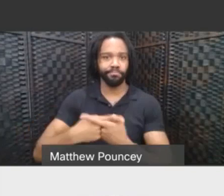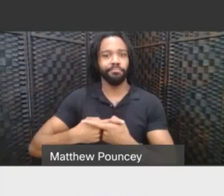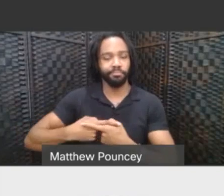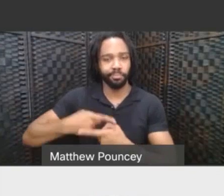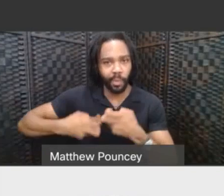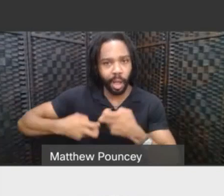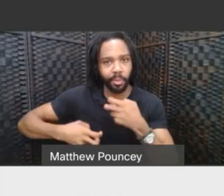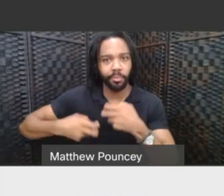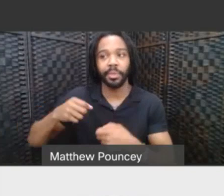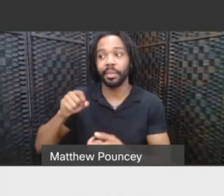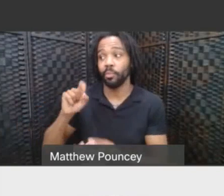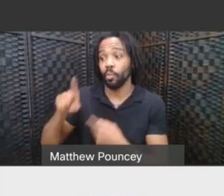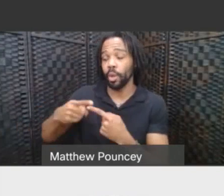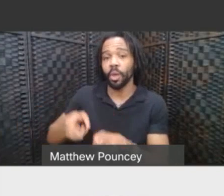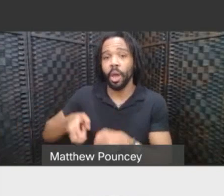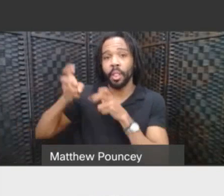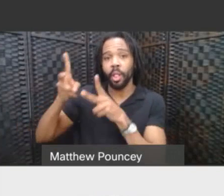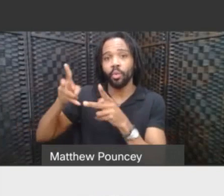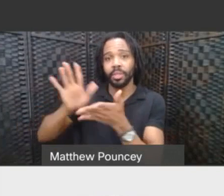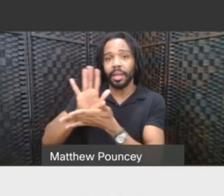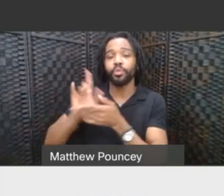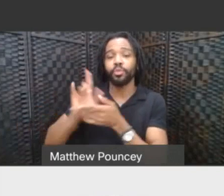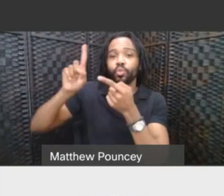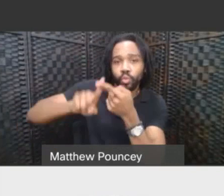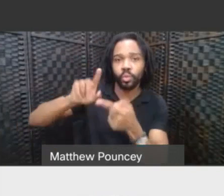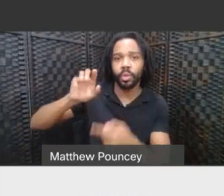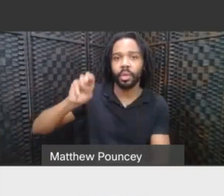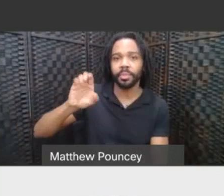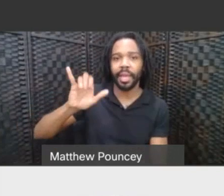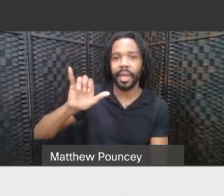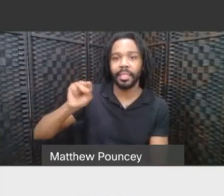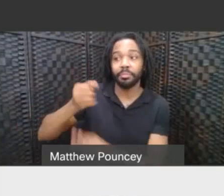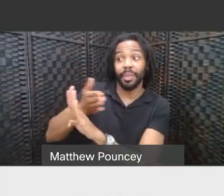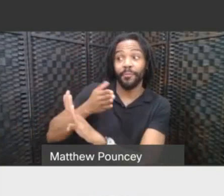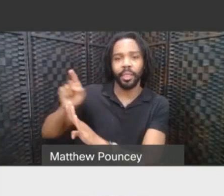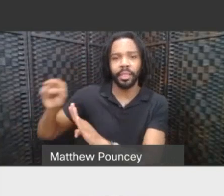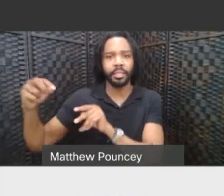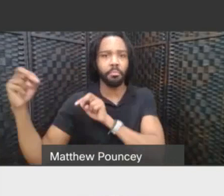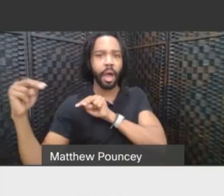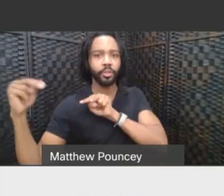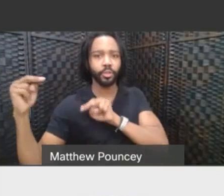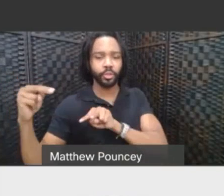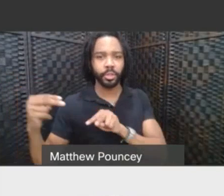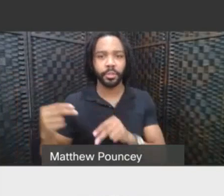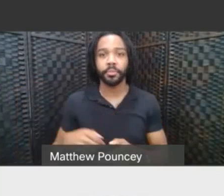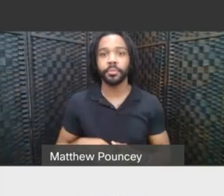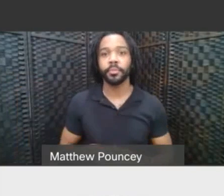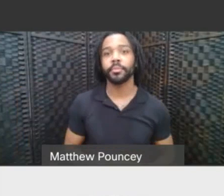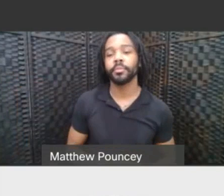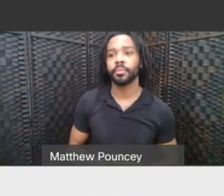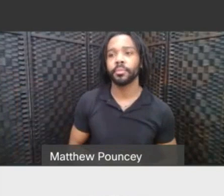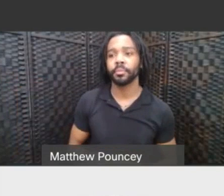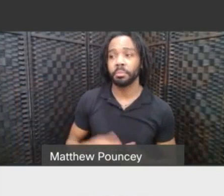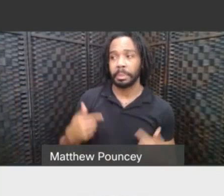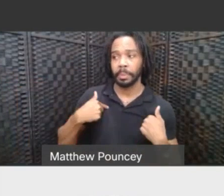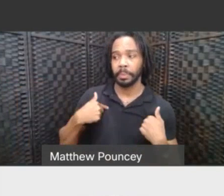the documents are uploaded at MCIS before the monitoring. Can Winslow respond to that? I don't.